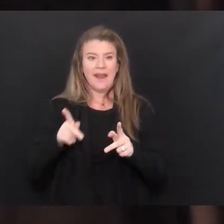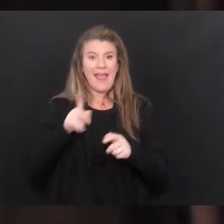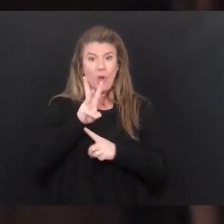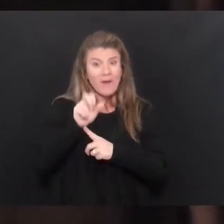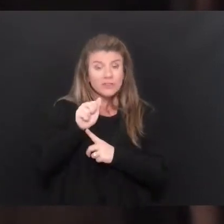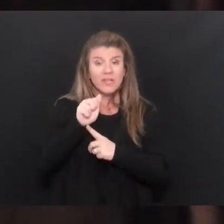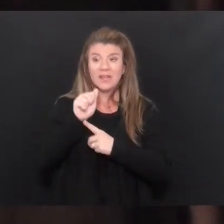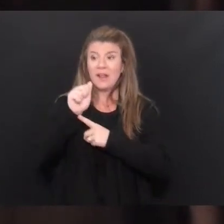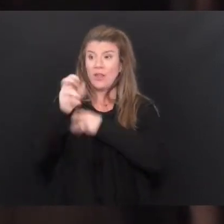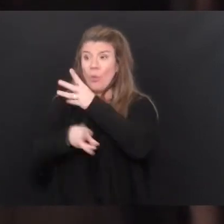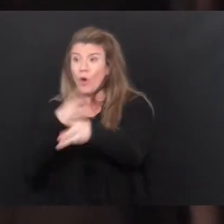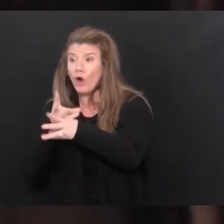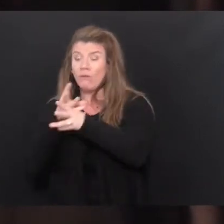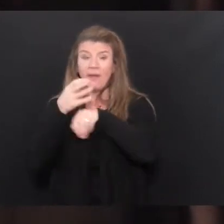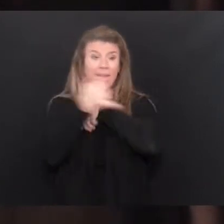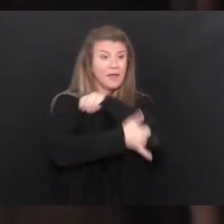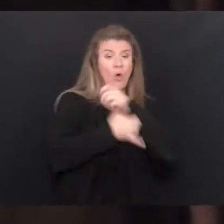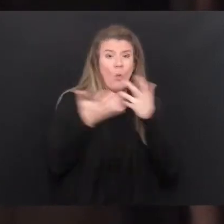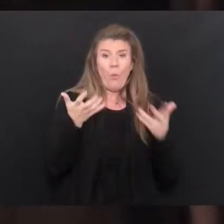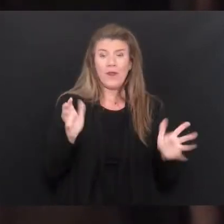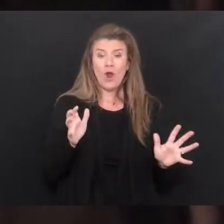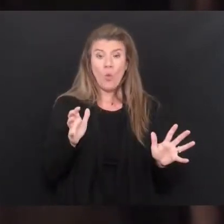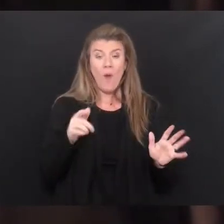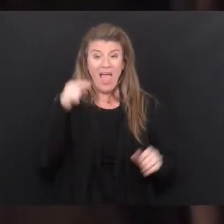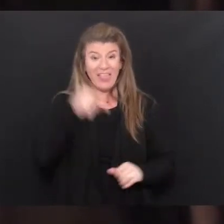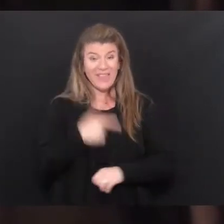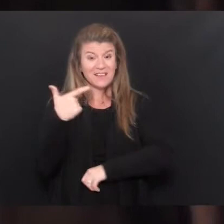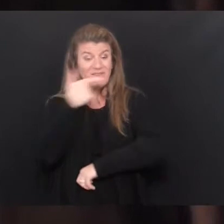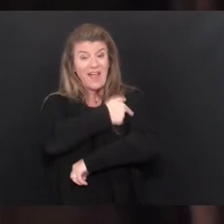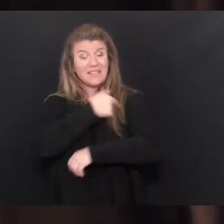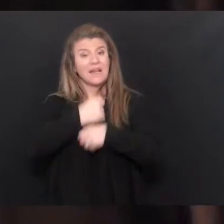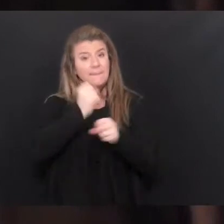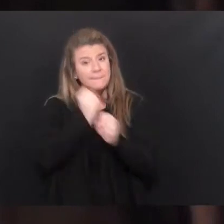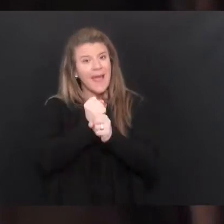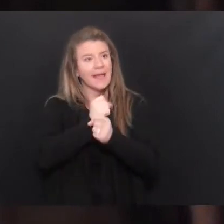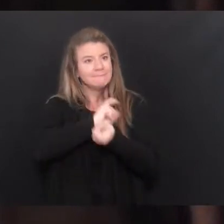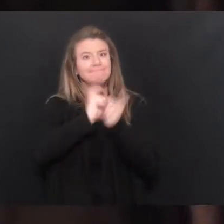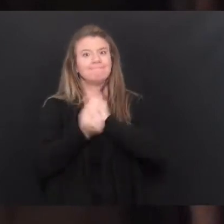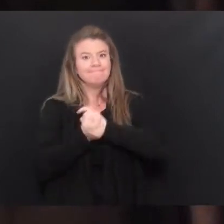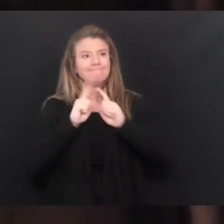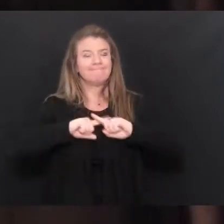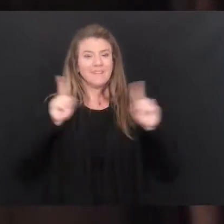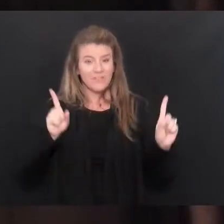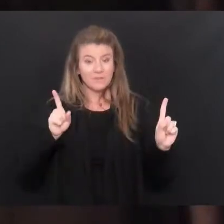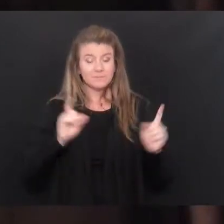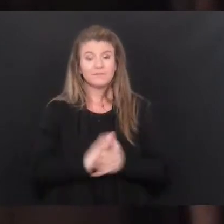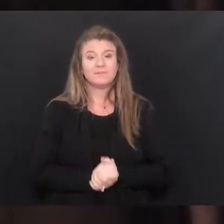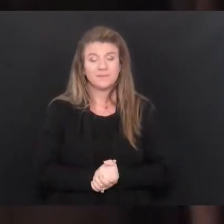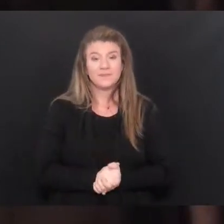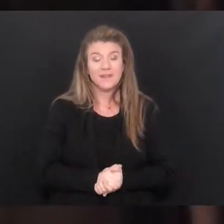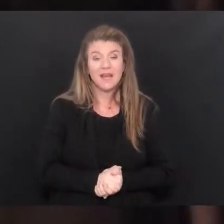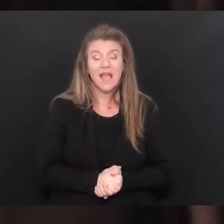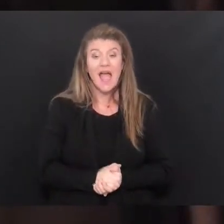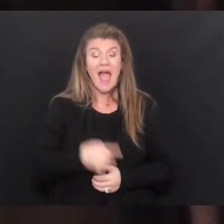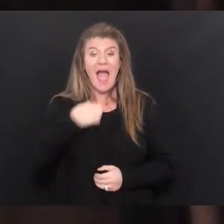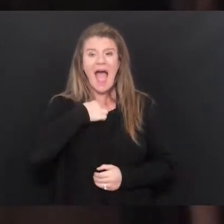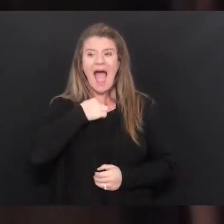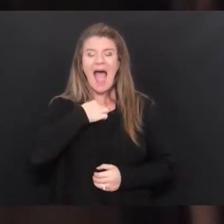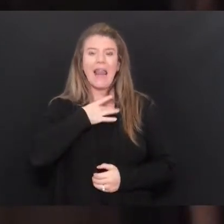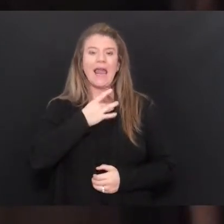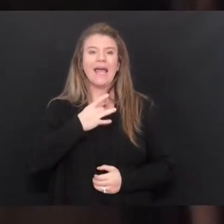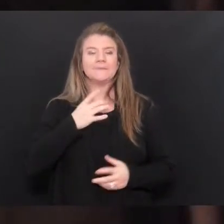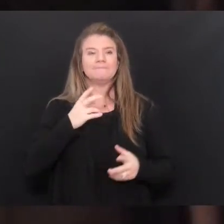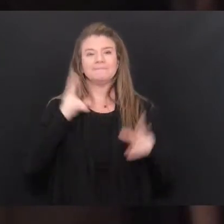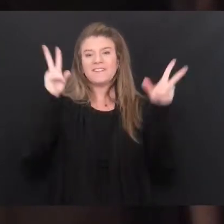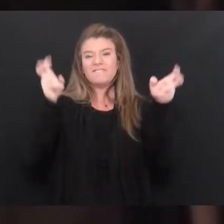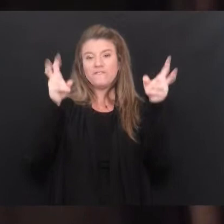world. And these vaccines make a big difference. And I, praise the people of West Virginia and the governor